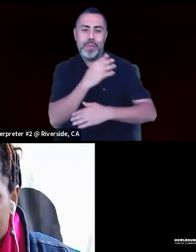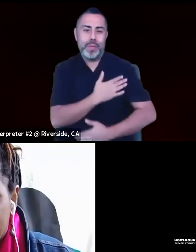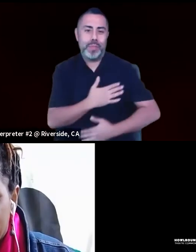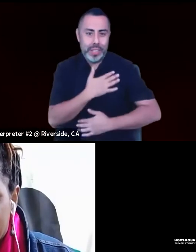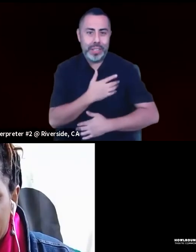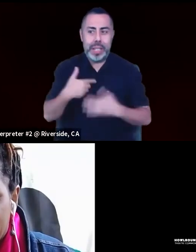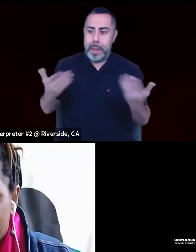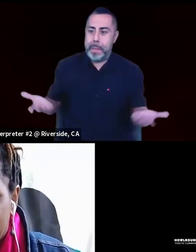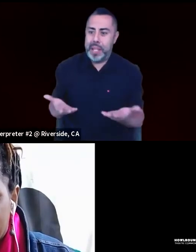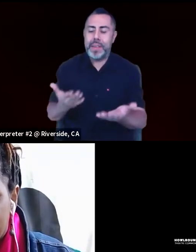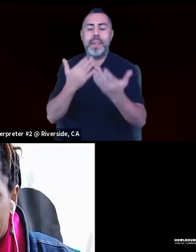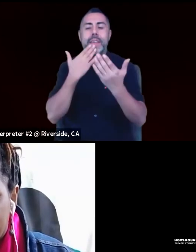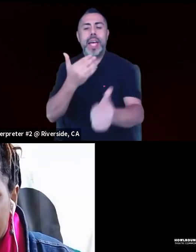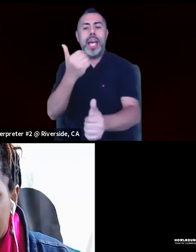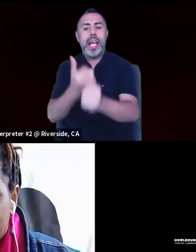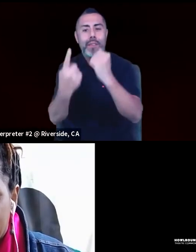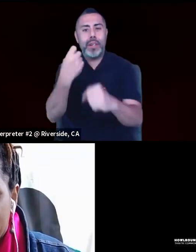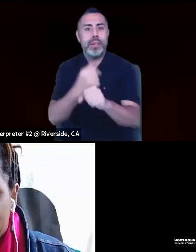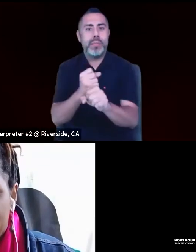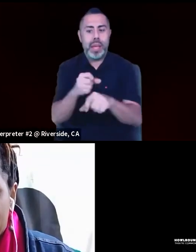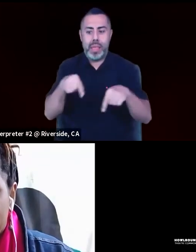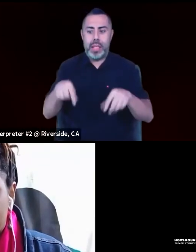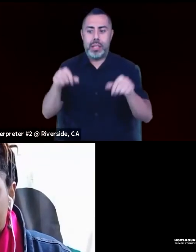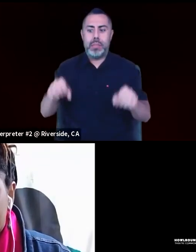possible. I'm so filled with gratitude right now.